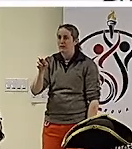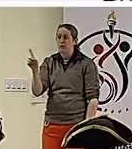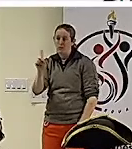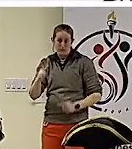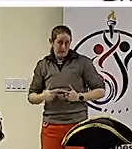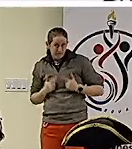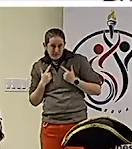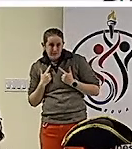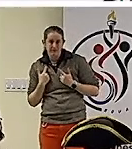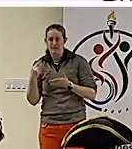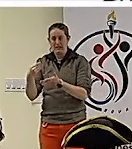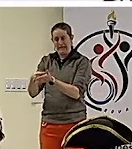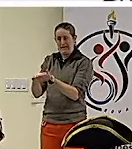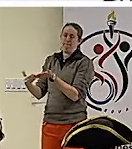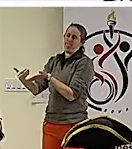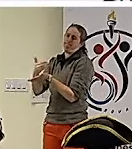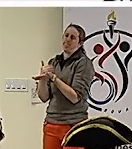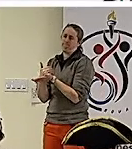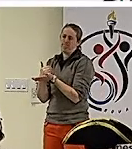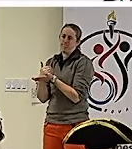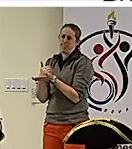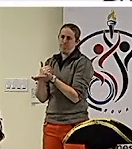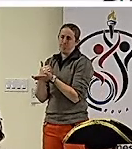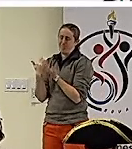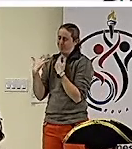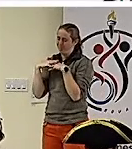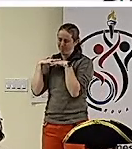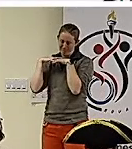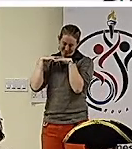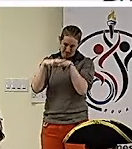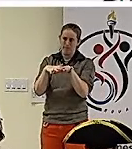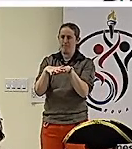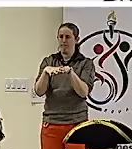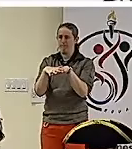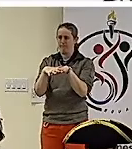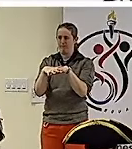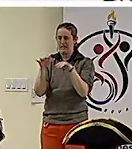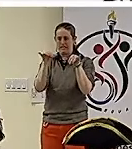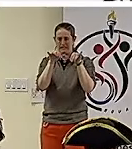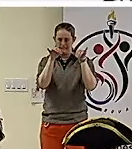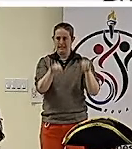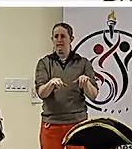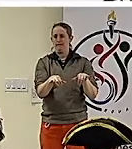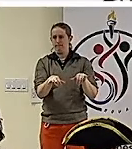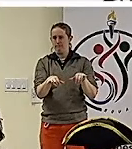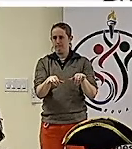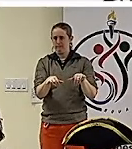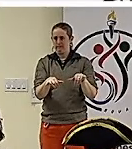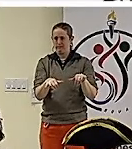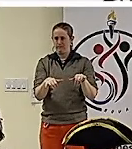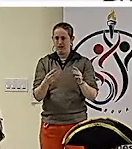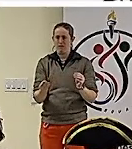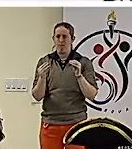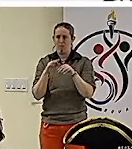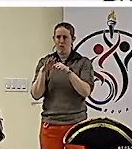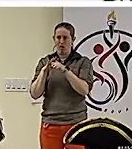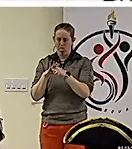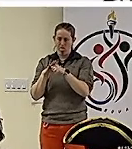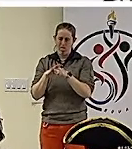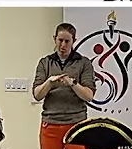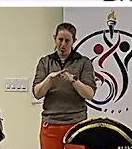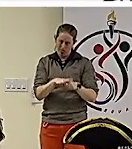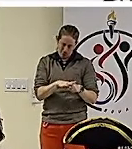with income. When those systems overlap, inequities are compounded. We